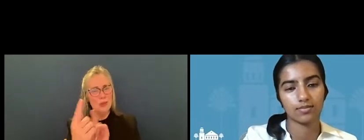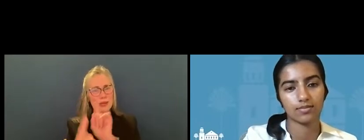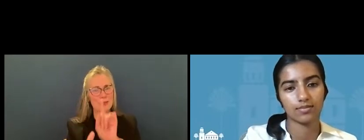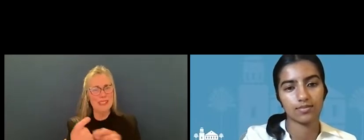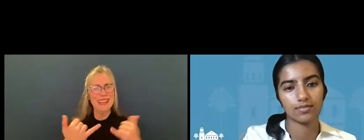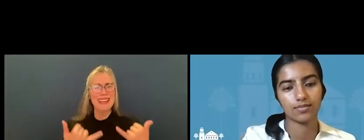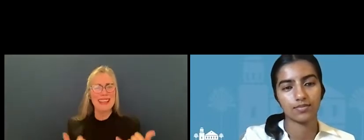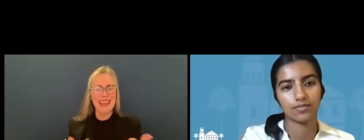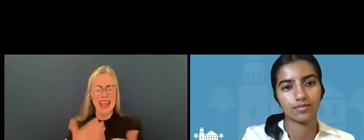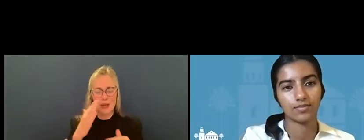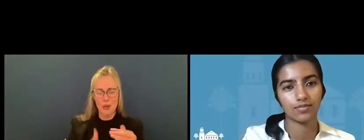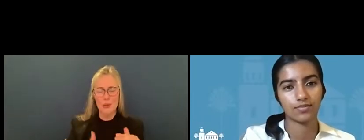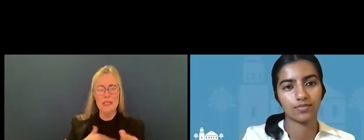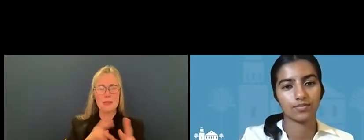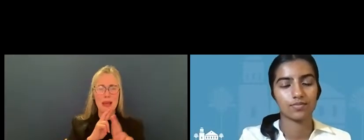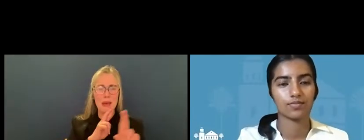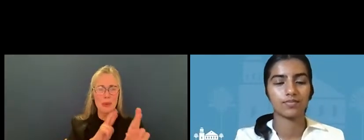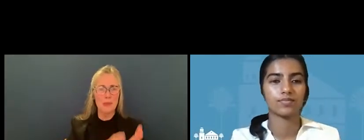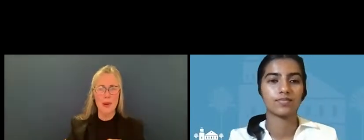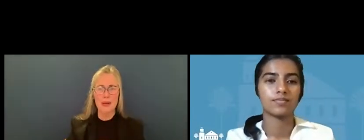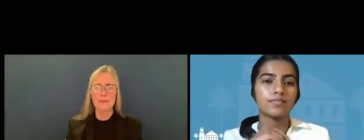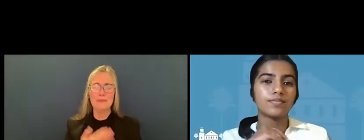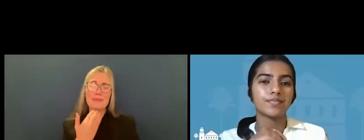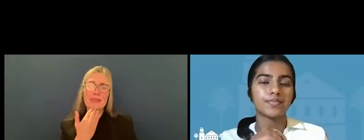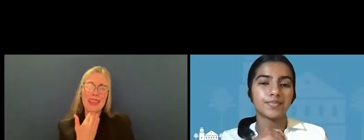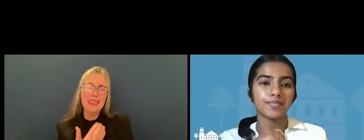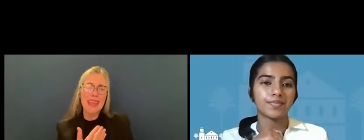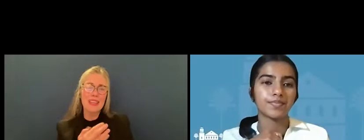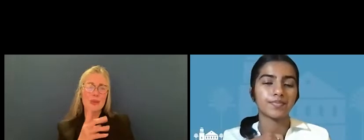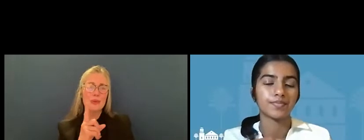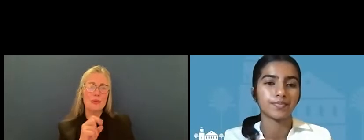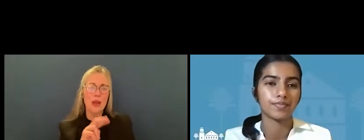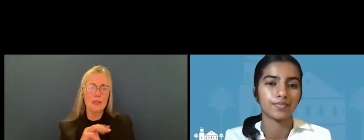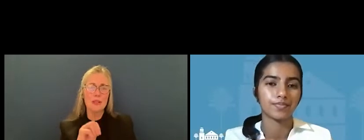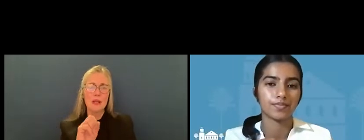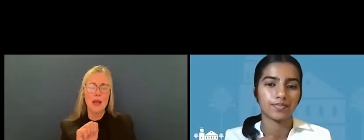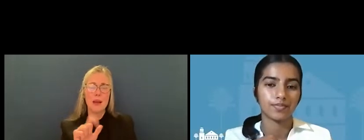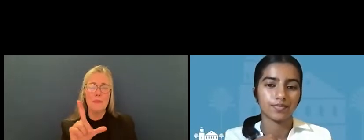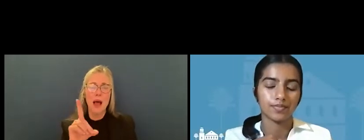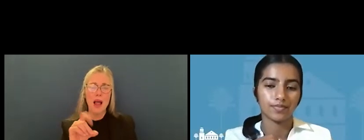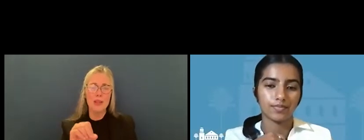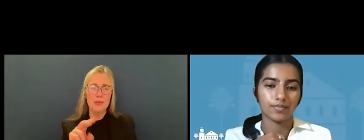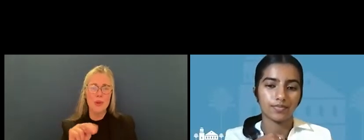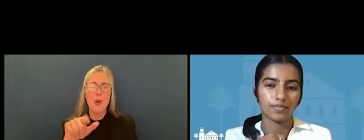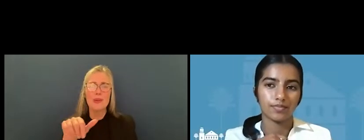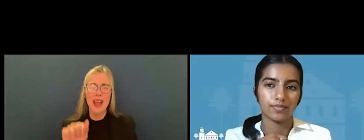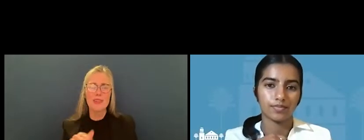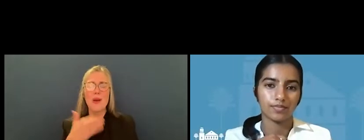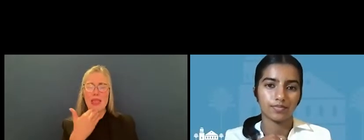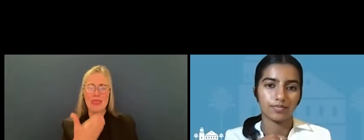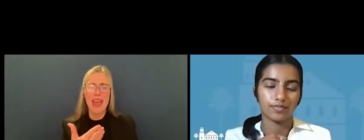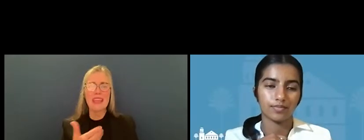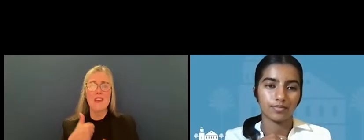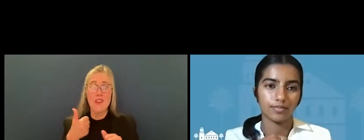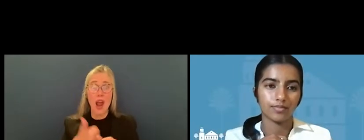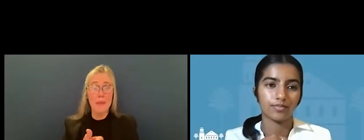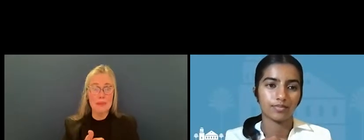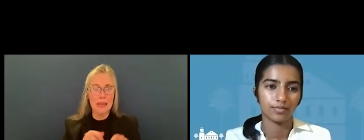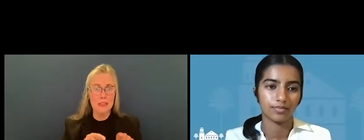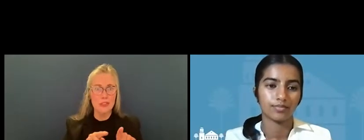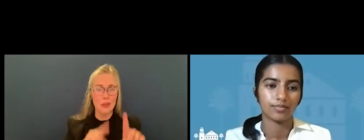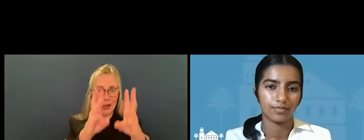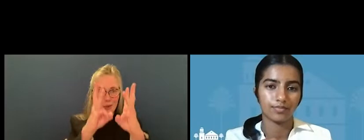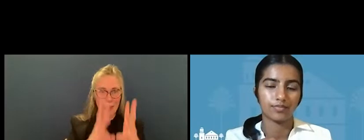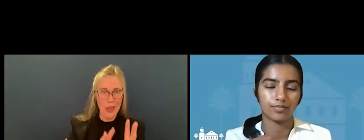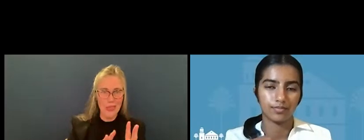Yes, thank you, Dr. Maldonado. That was a great report. Thank you for the update on, obviously, the actions we had to take during the weather. Thank you for all the